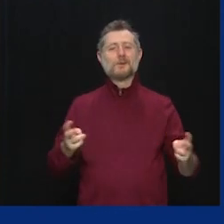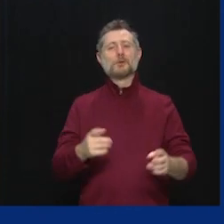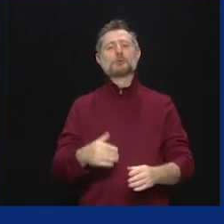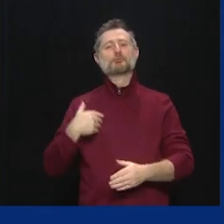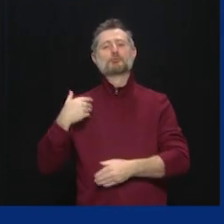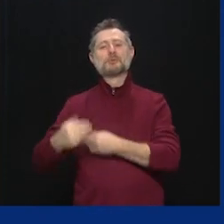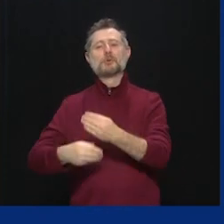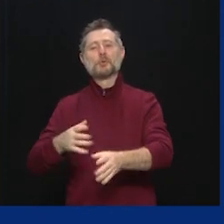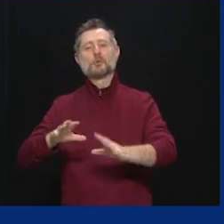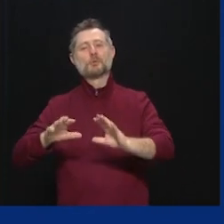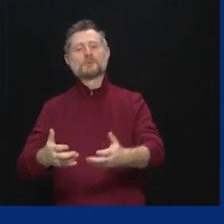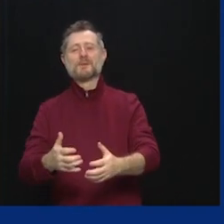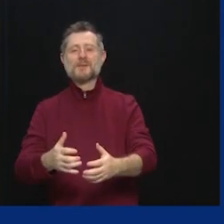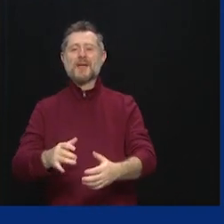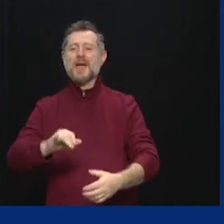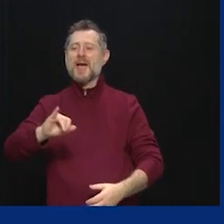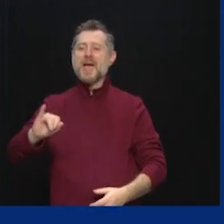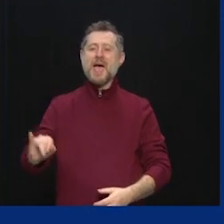good.